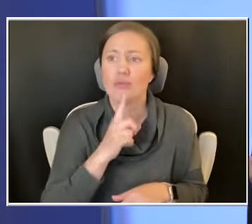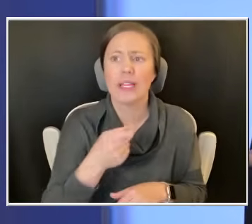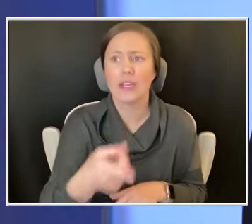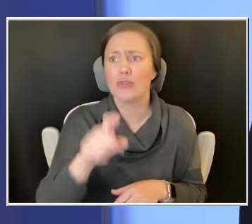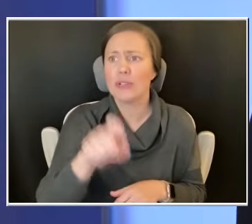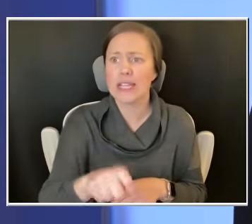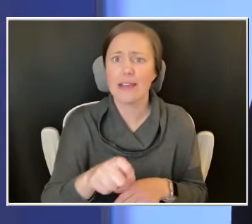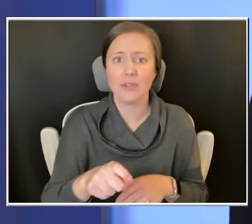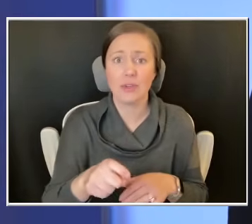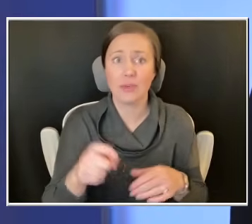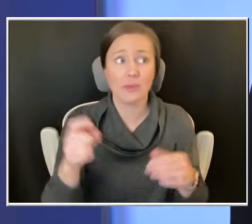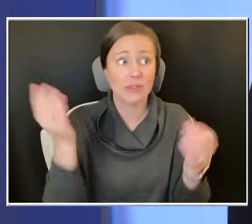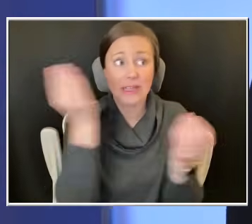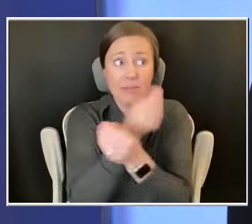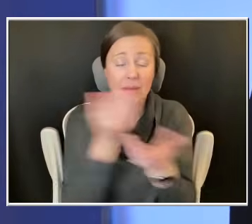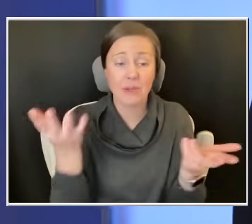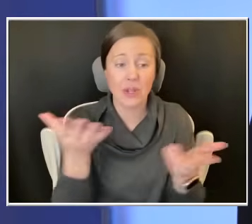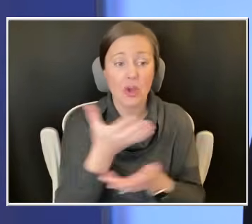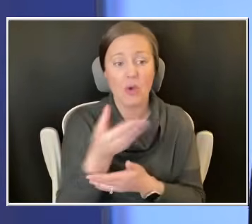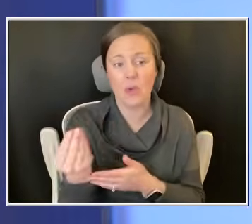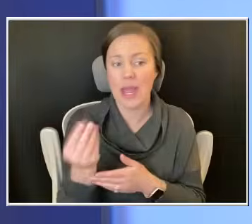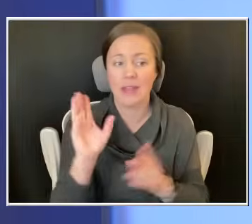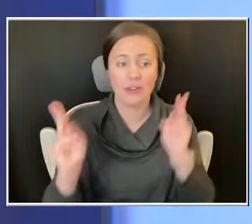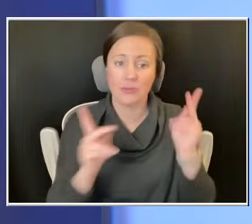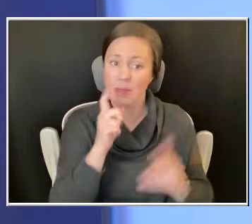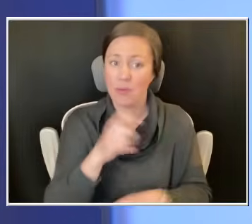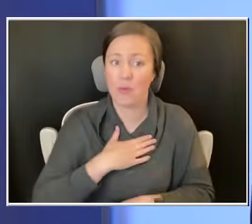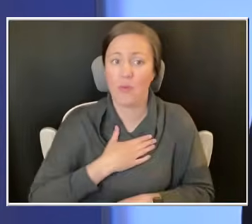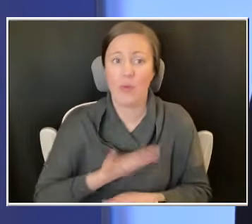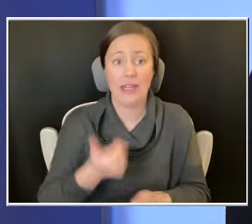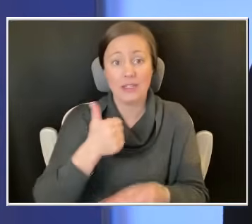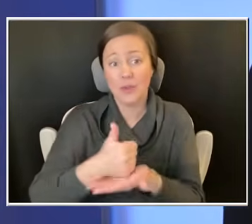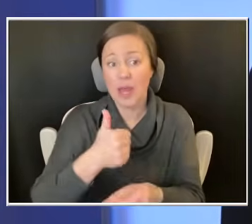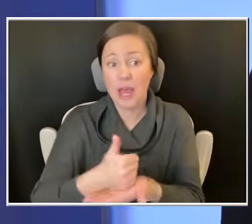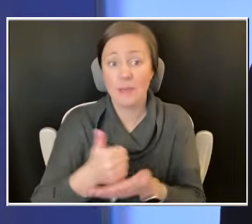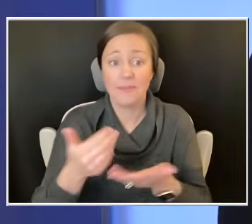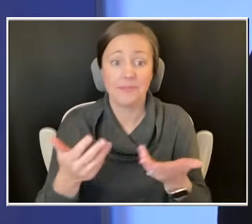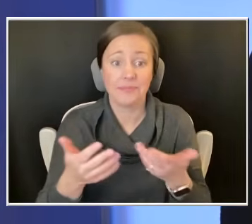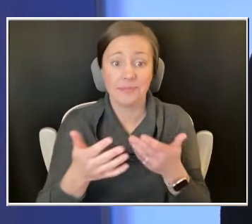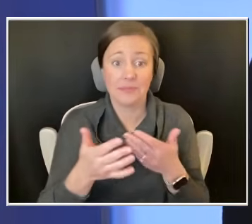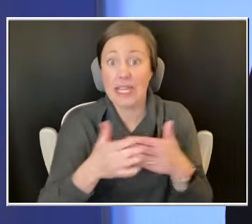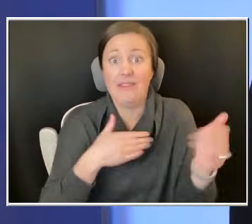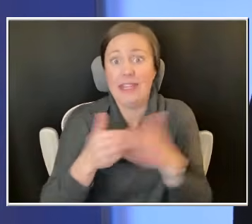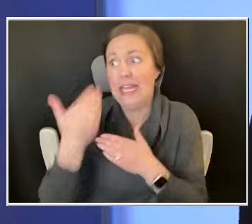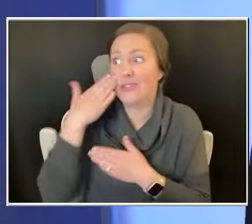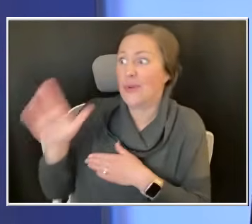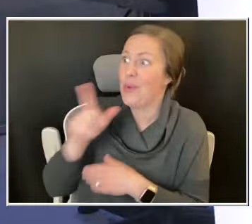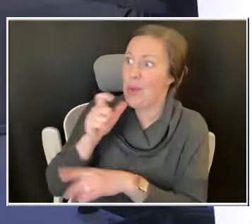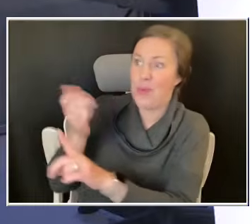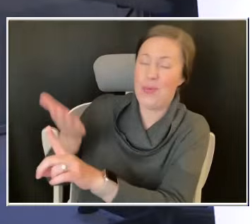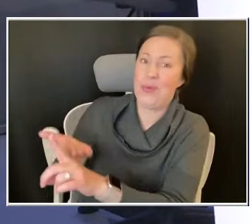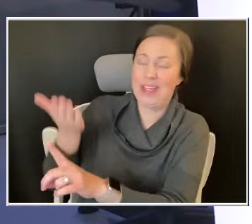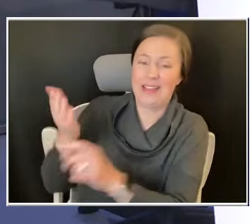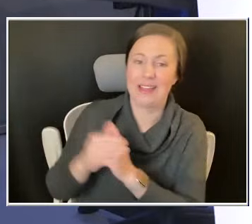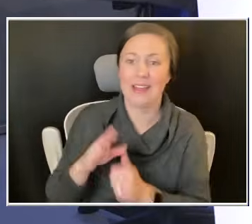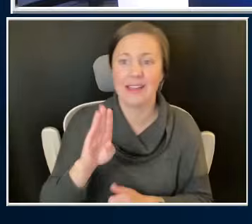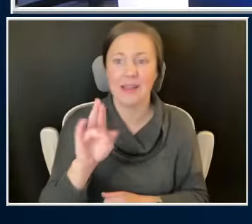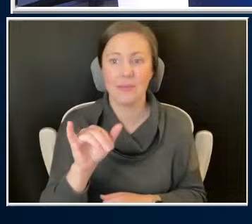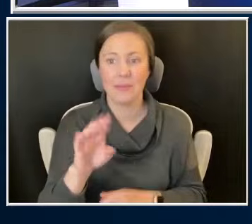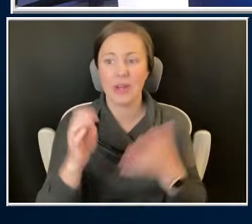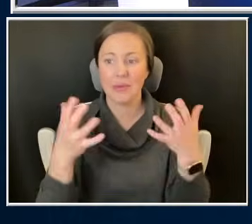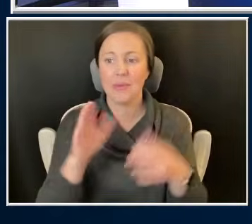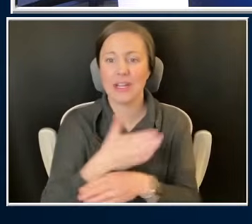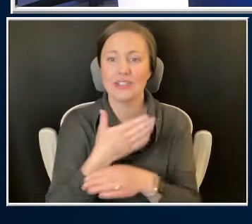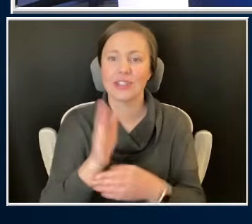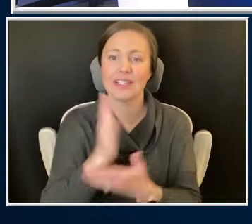know, and there's people that are willing to help, even that don't know her. Brie, we want to share some of those positive